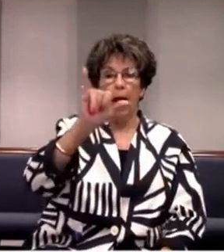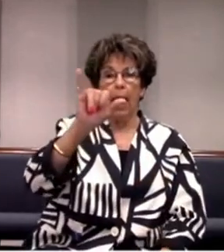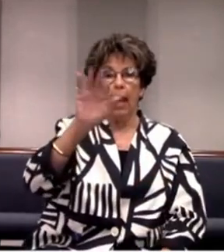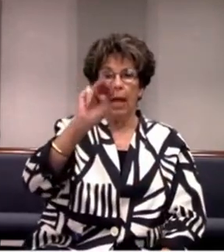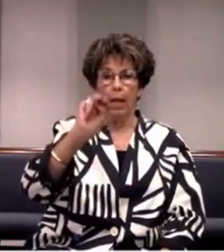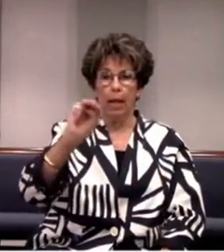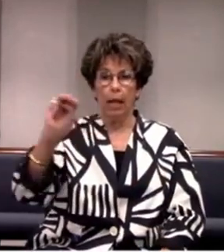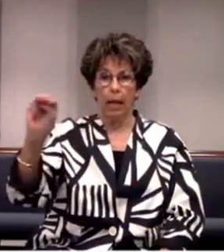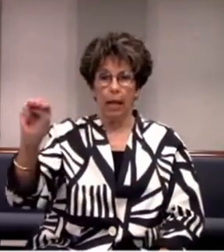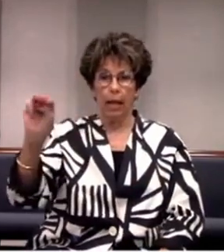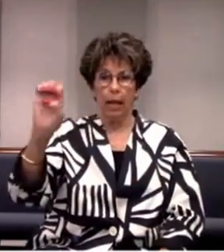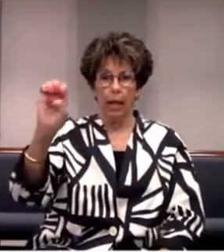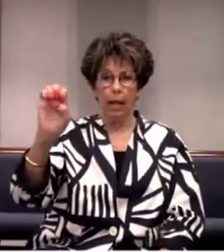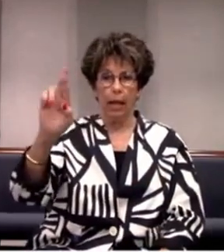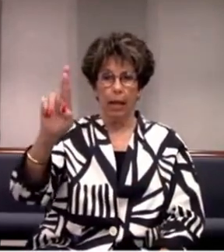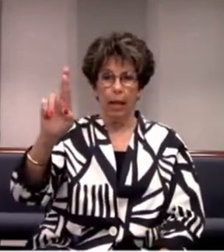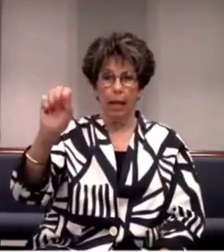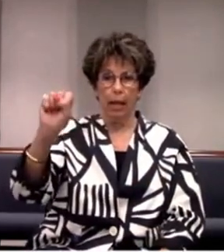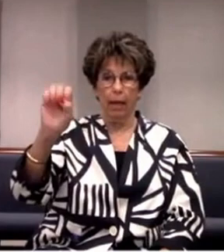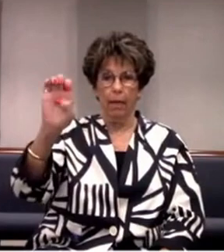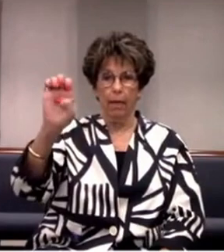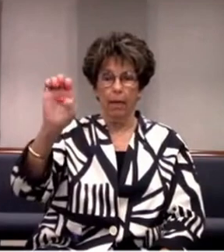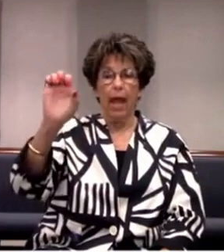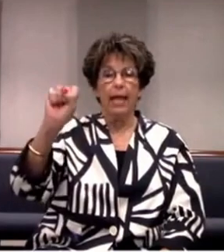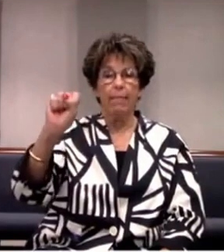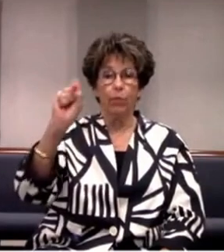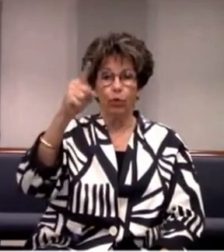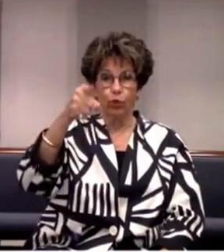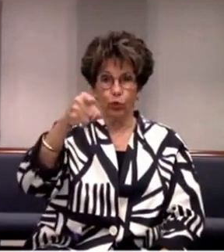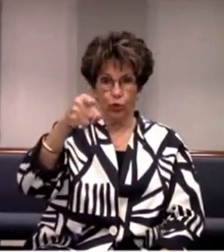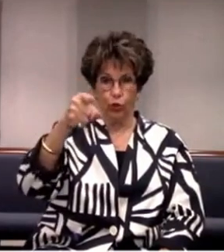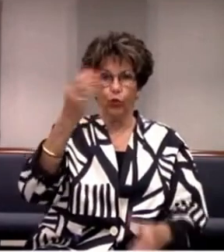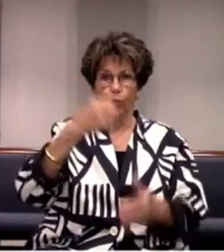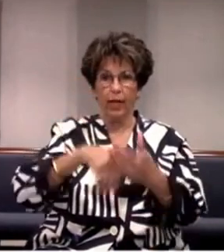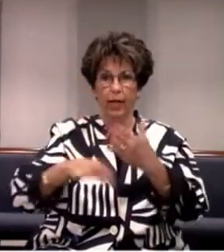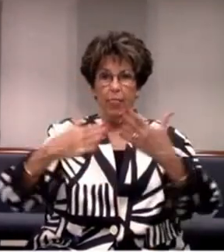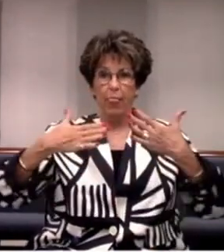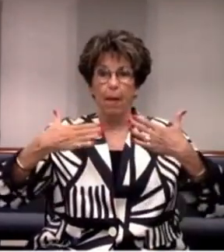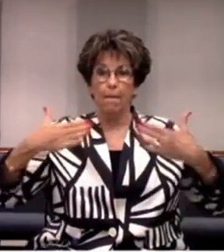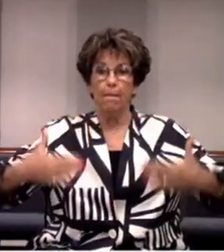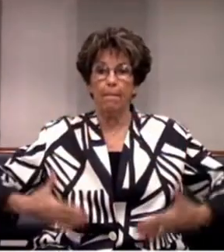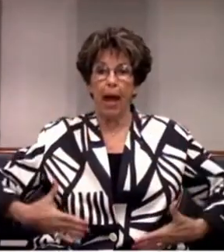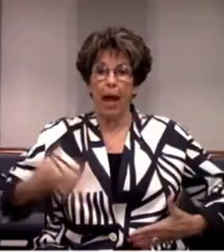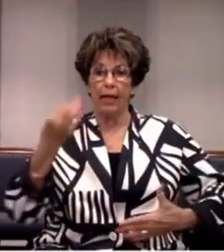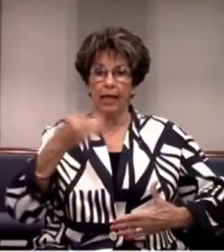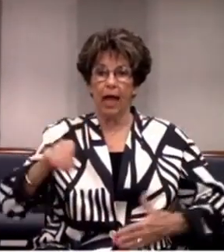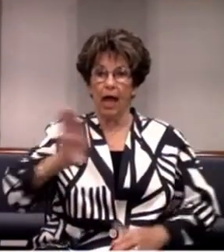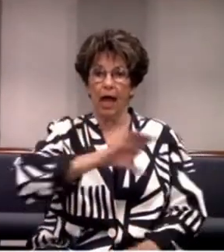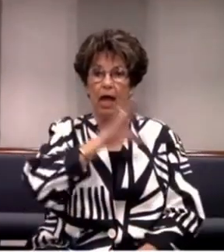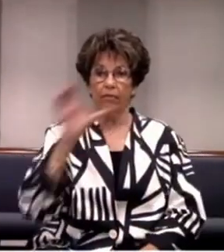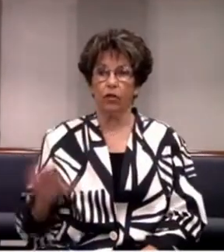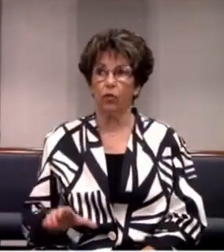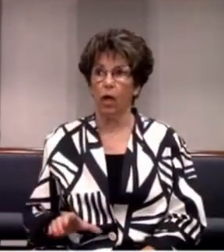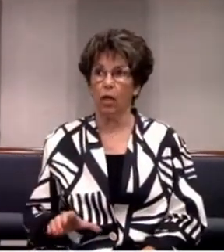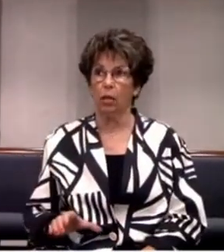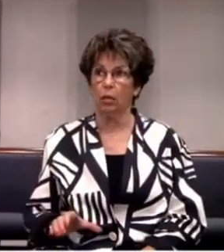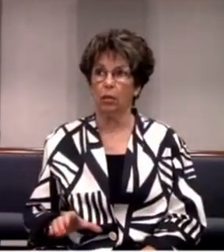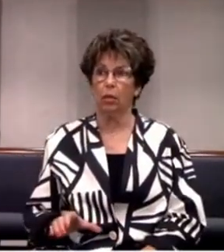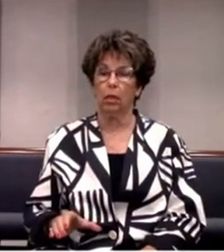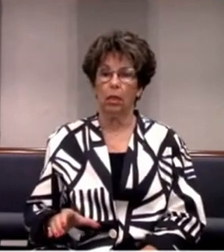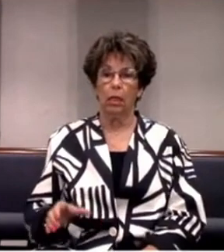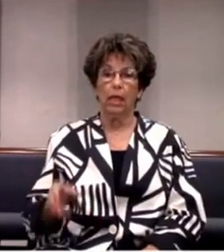Christ. Okay? So when we go into water baptism, you are